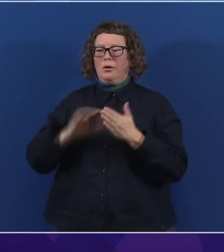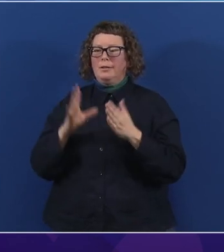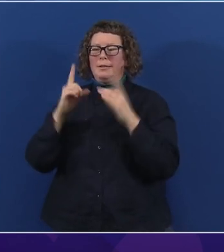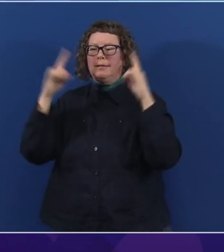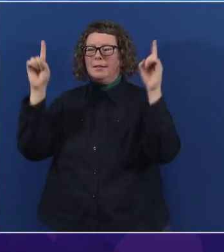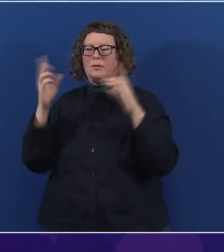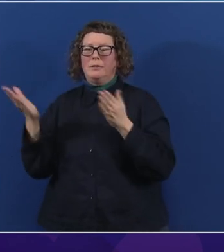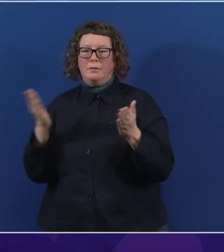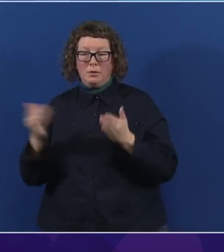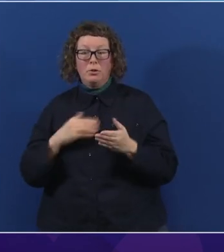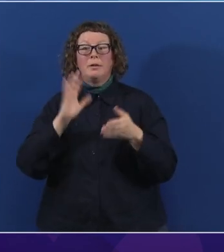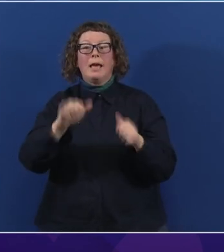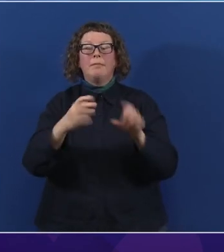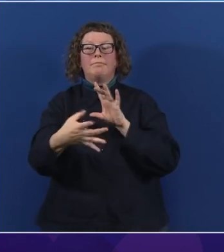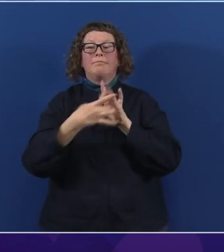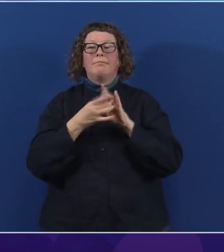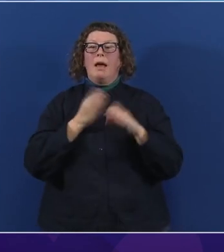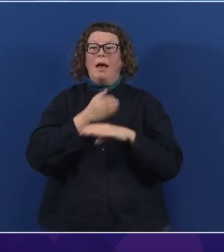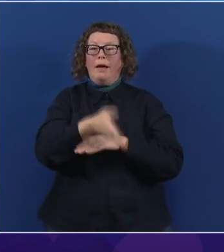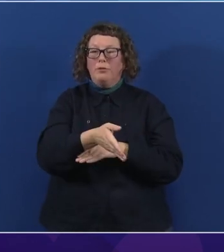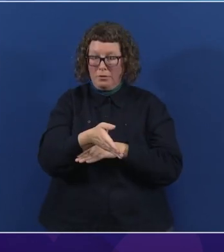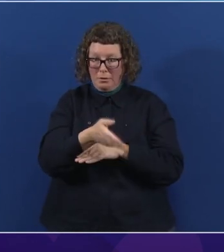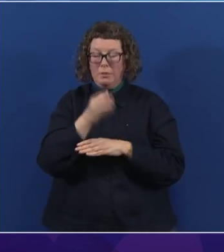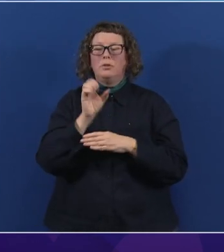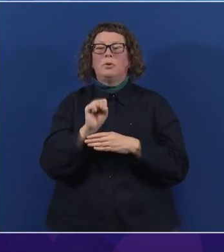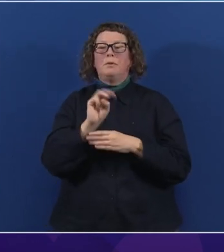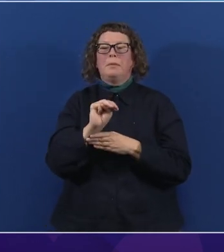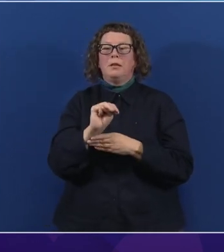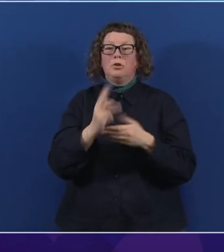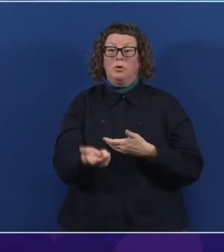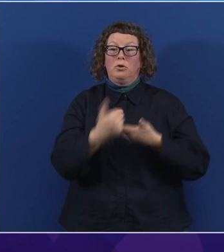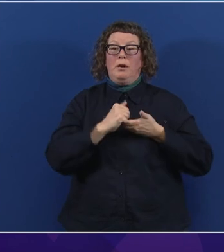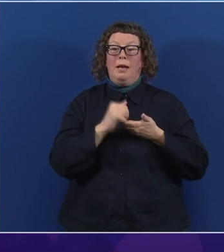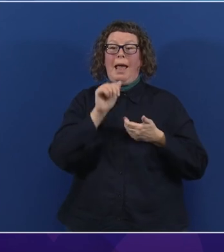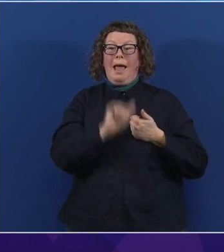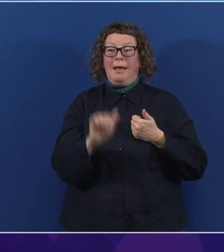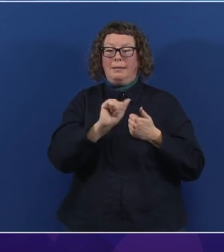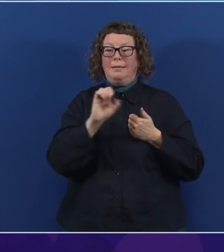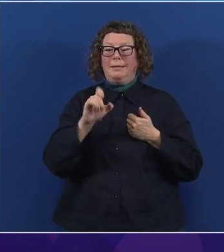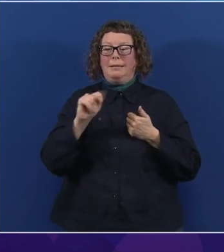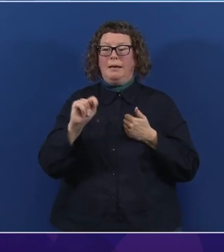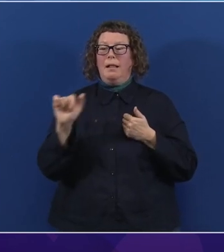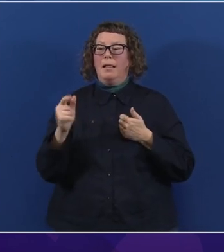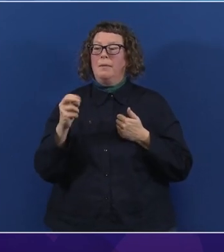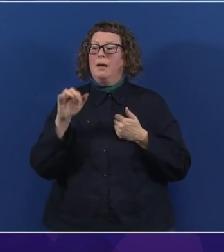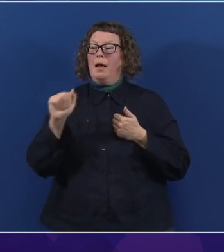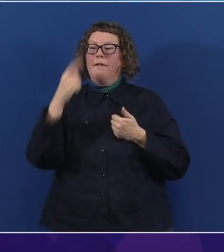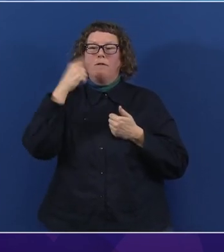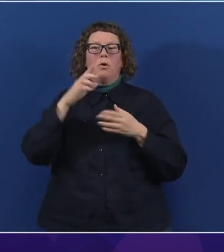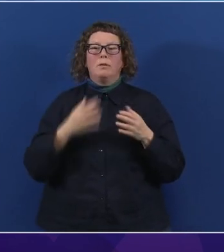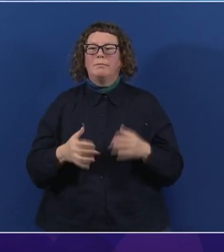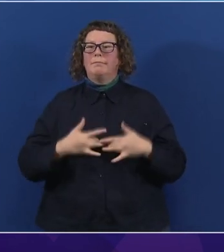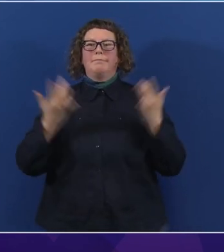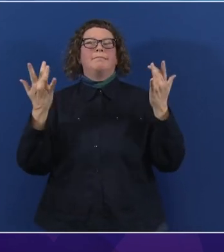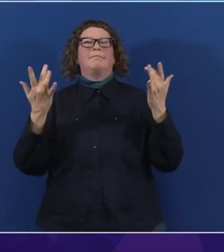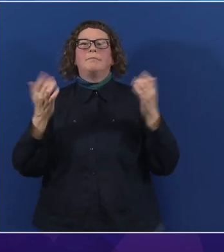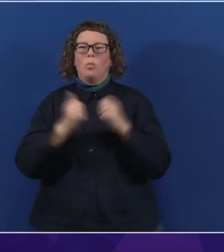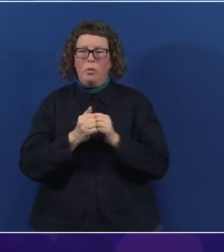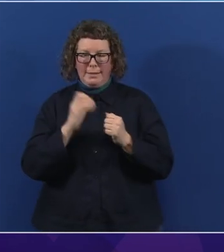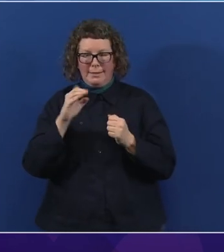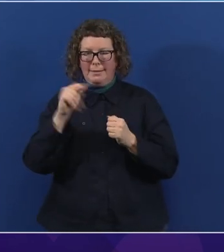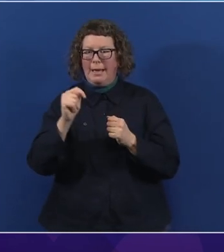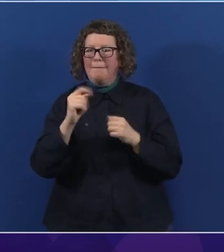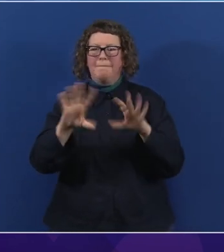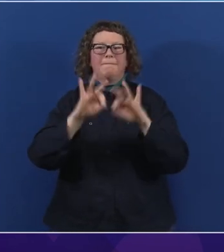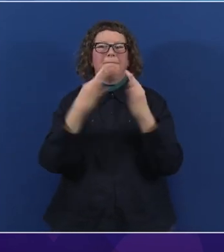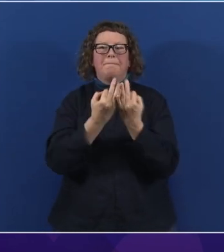can connect with us after the ceremony on social media. Be sure to join at SAIT Alumni for all the news and updates as our newest members of the SAIT